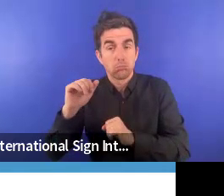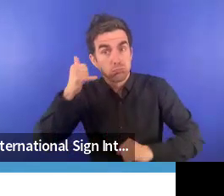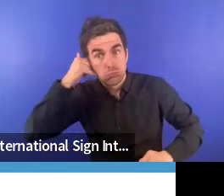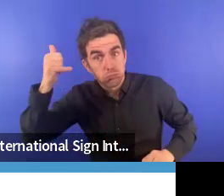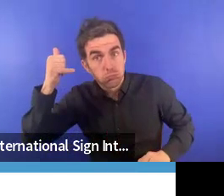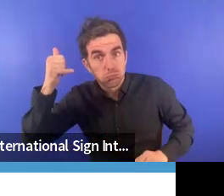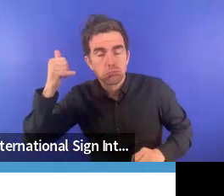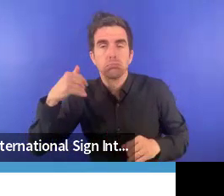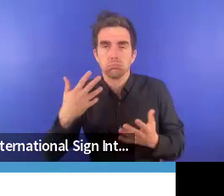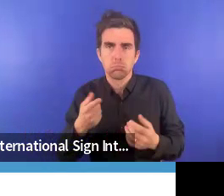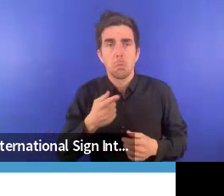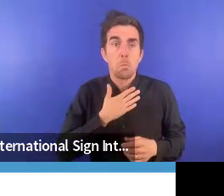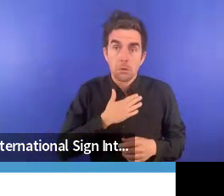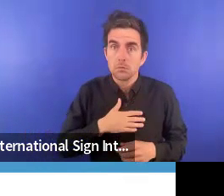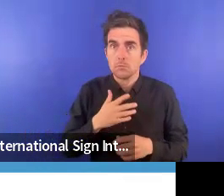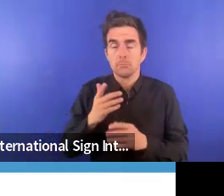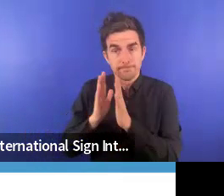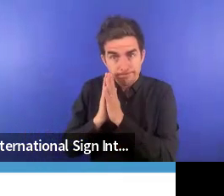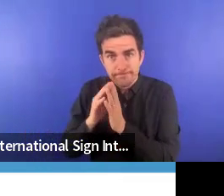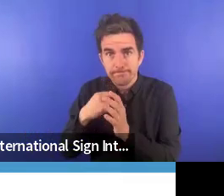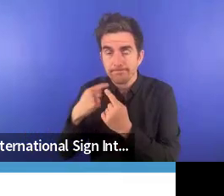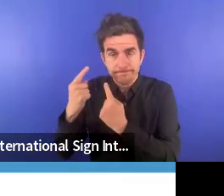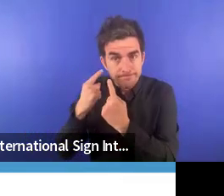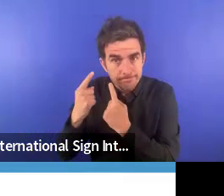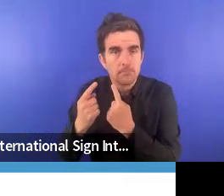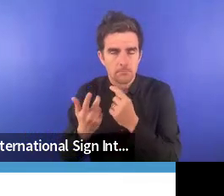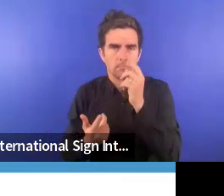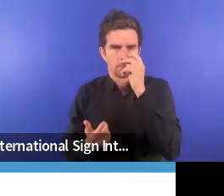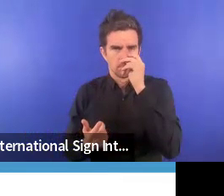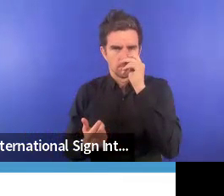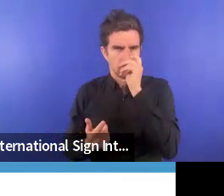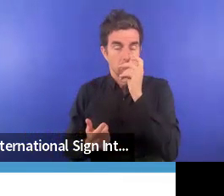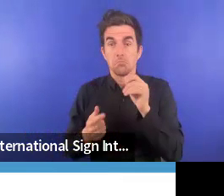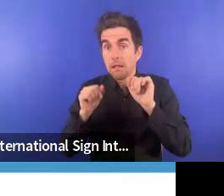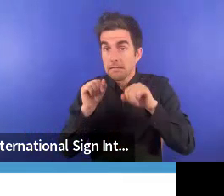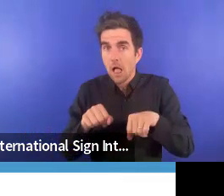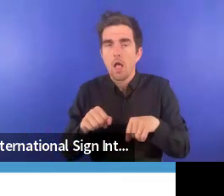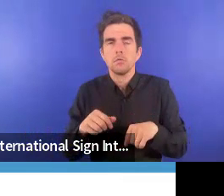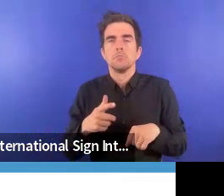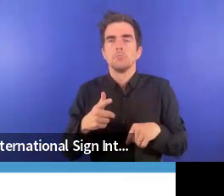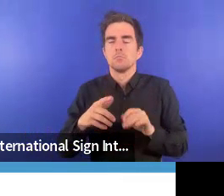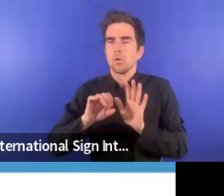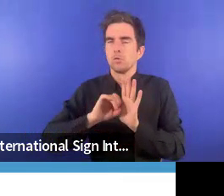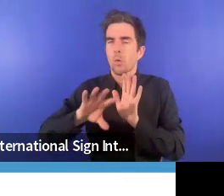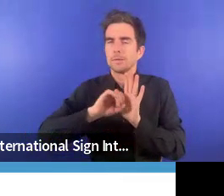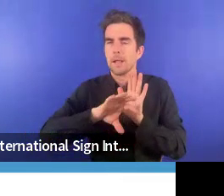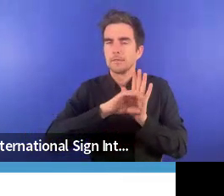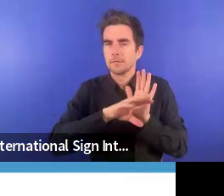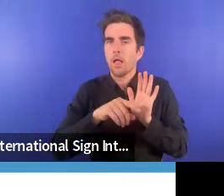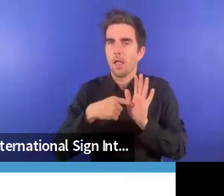social media as well and tag them in on key pieces that you want them to pay attention